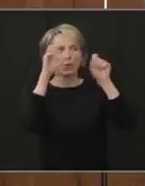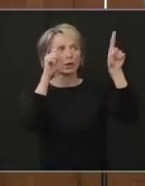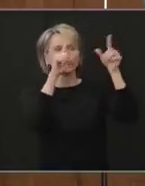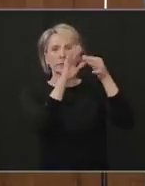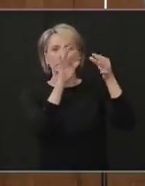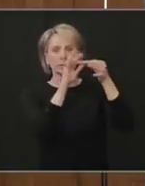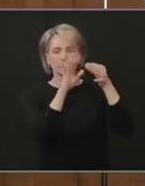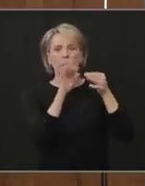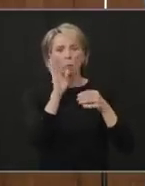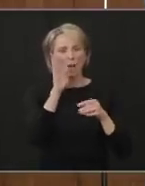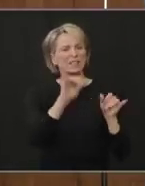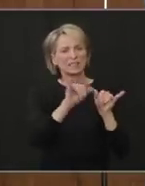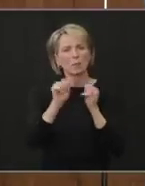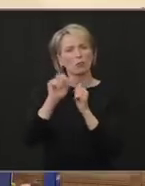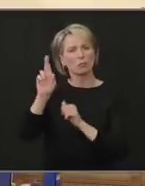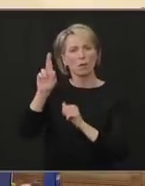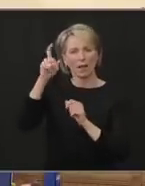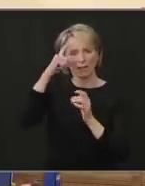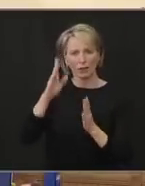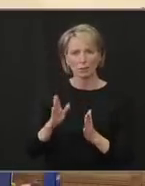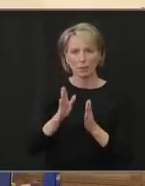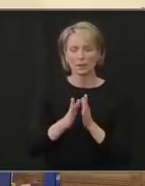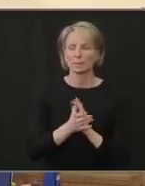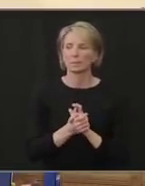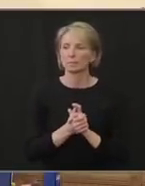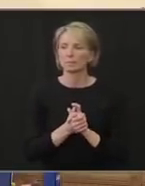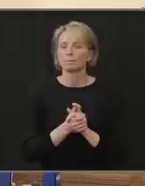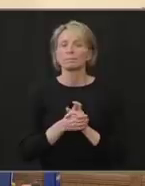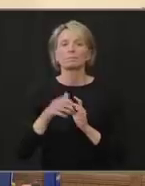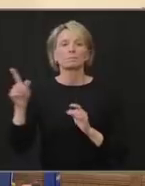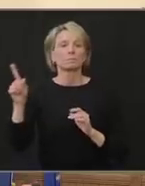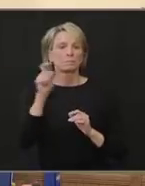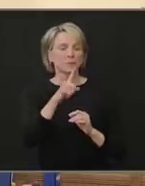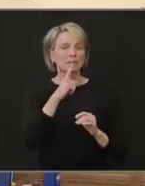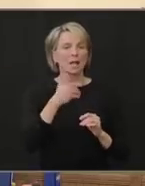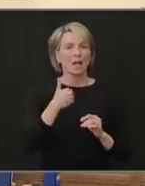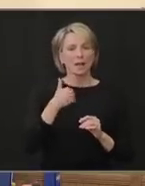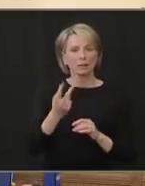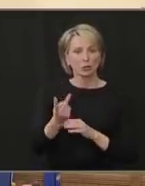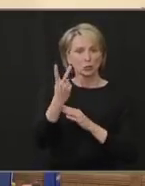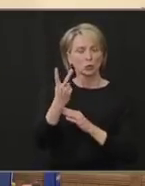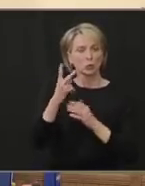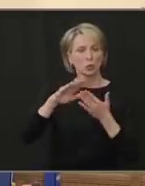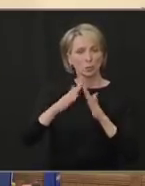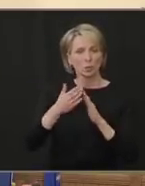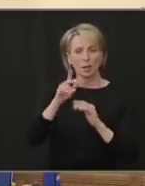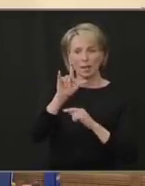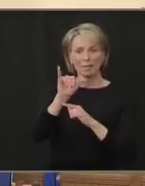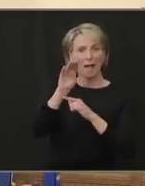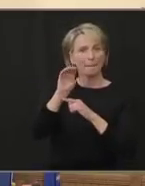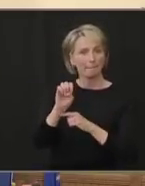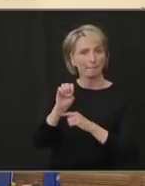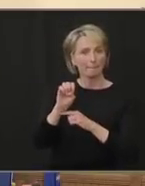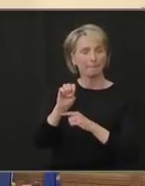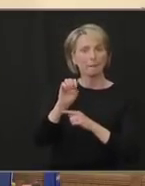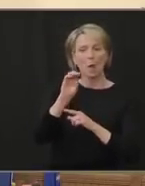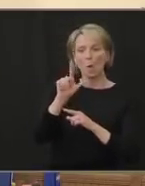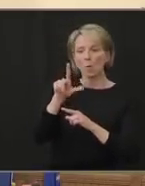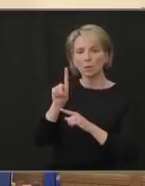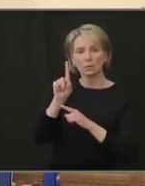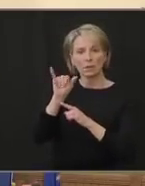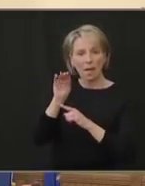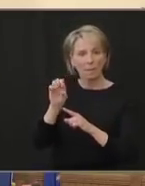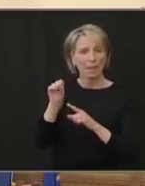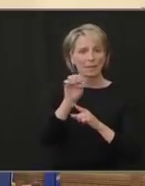governors. We've got two shoreline communities, Old Line and East Line, where leaders are now saying they want New Yorkers and people that come from hotspots